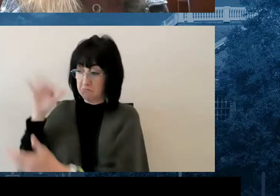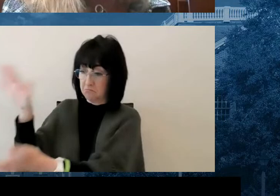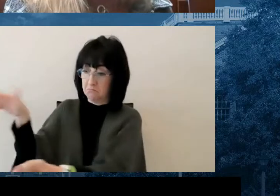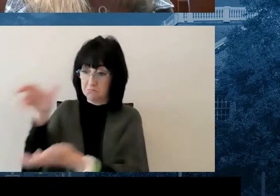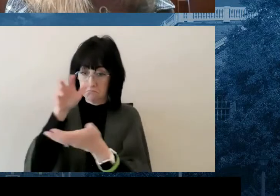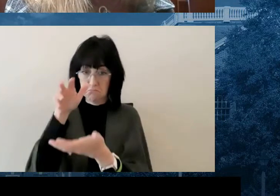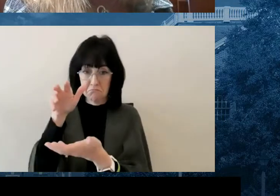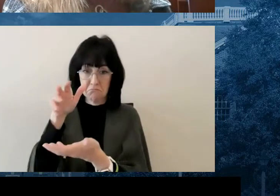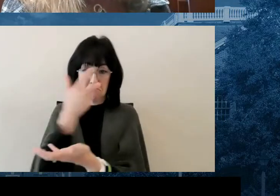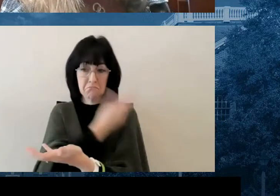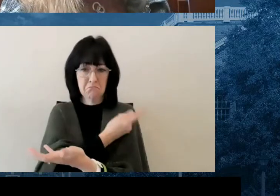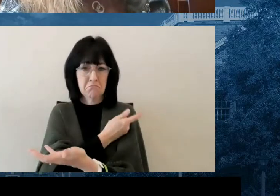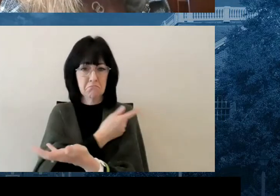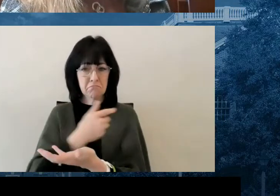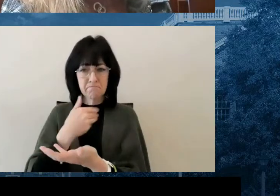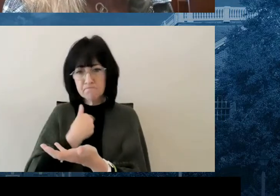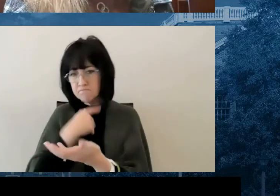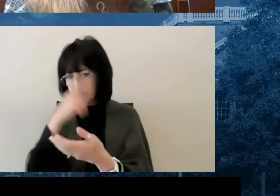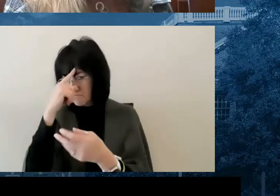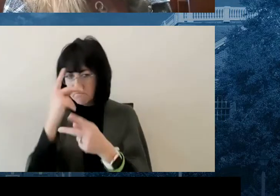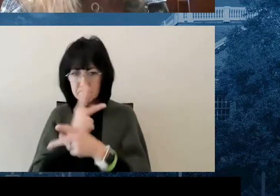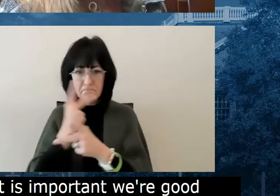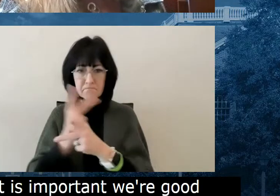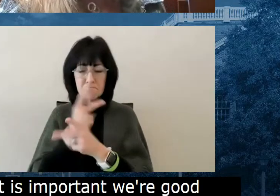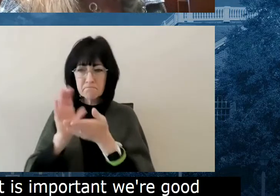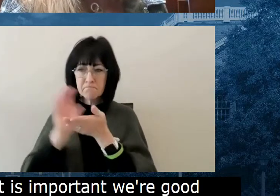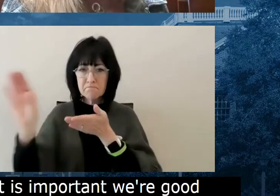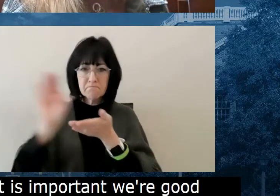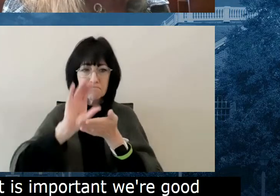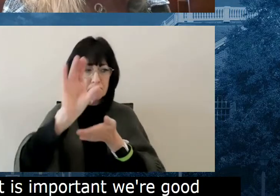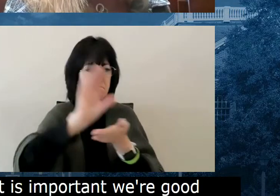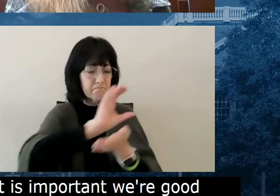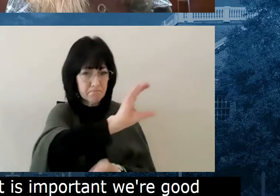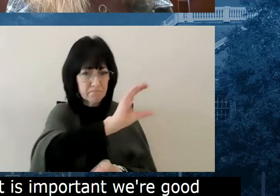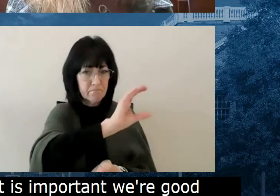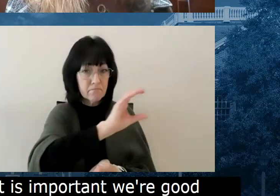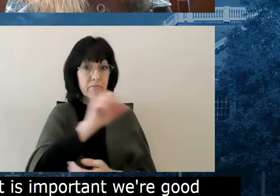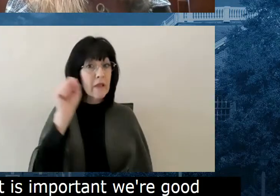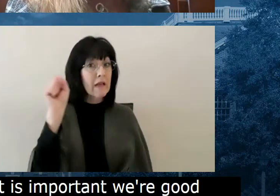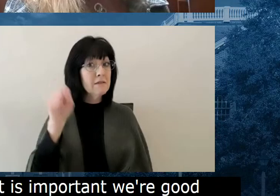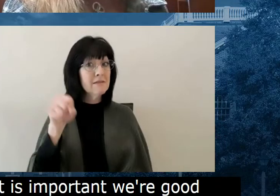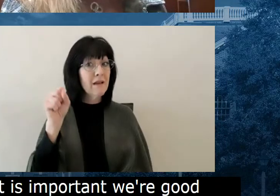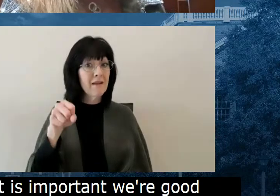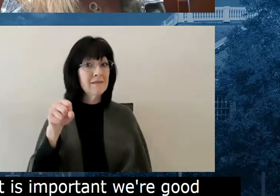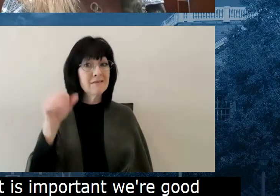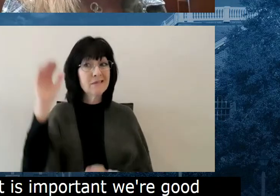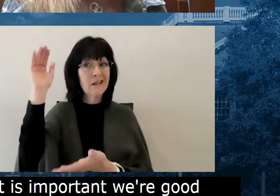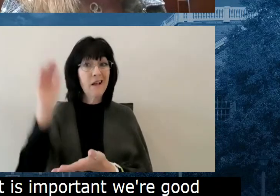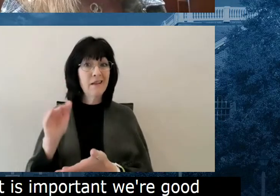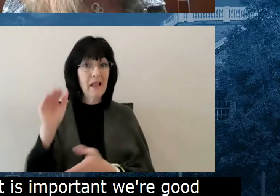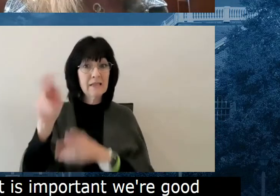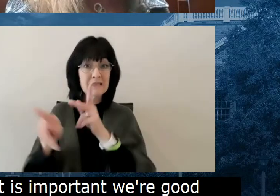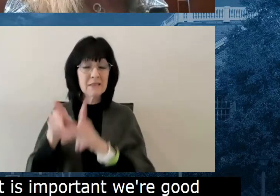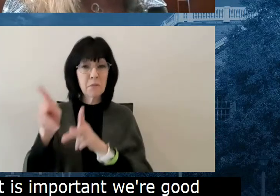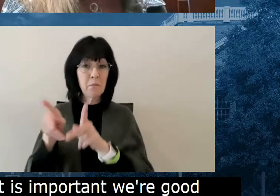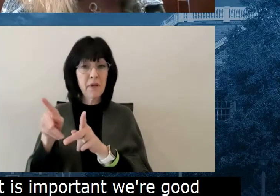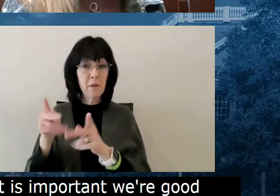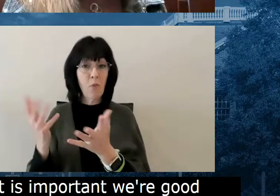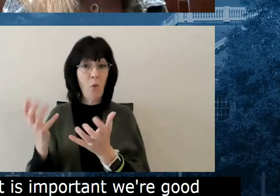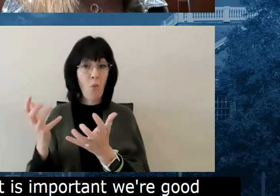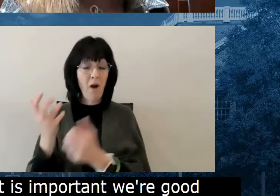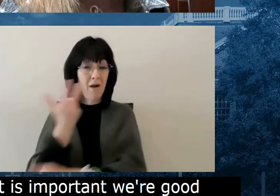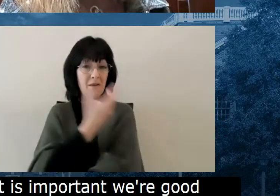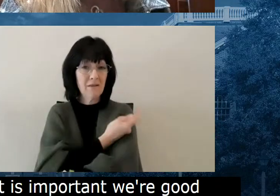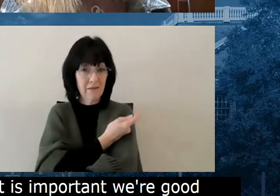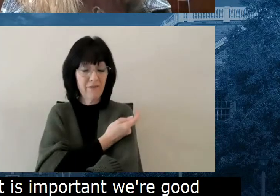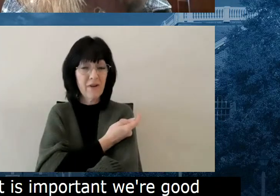Our focus, while we have seen a decreased demand at some of our own clinics and our partners have been